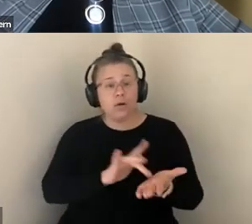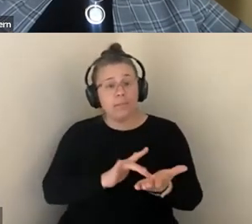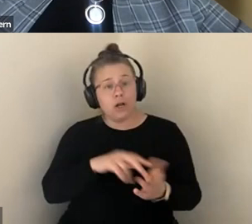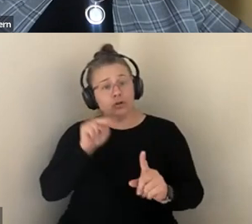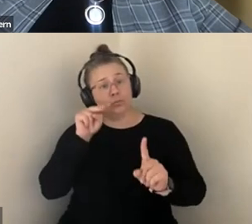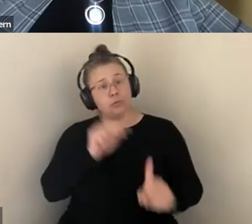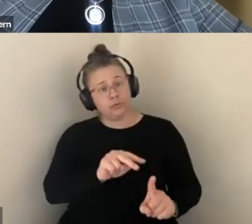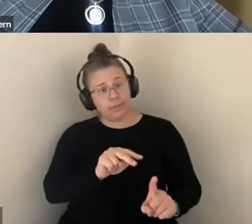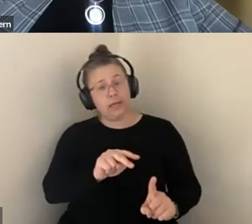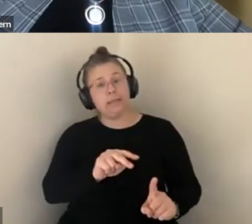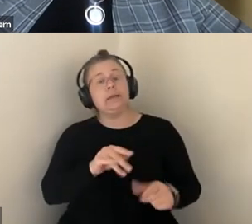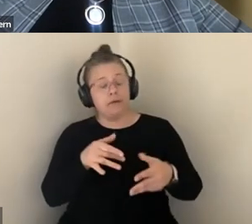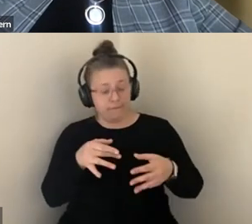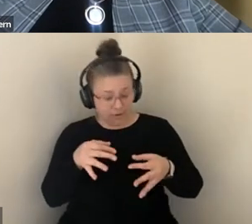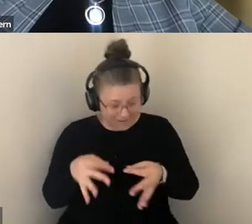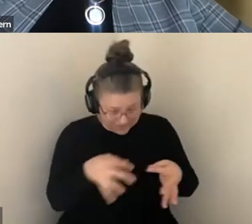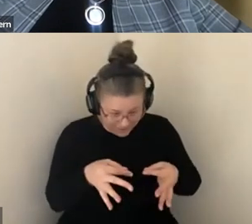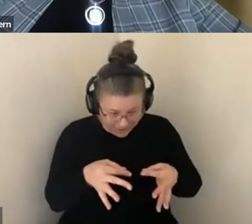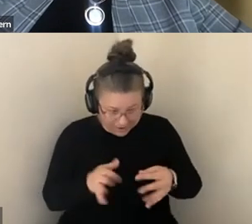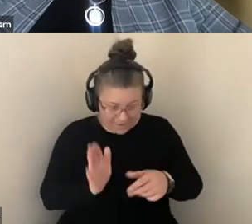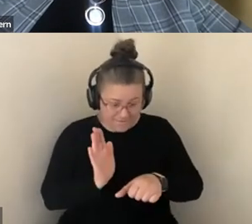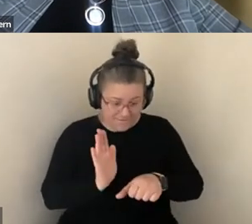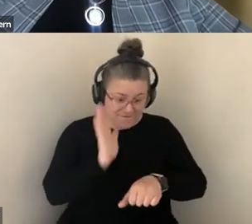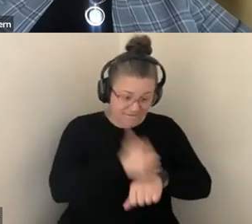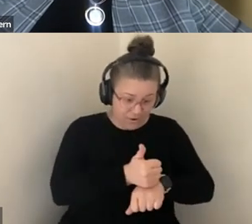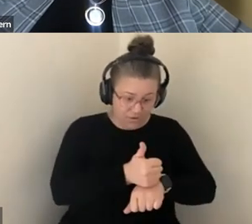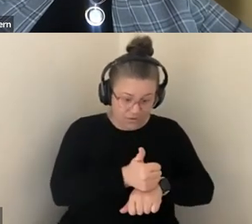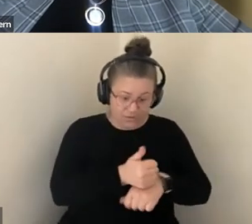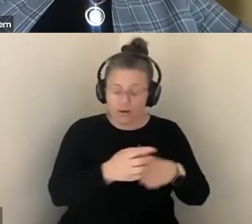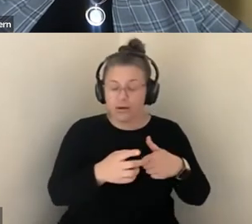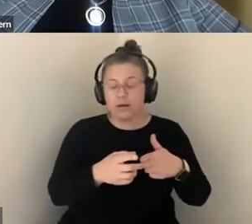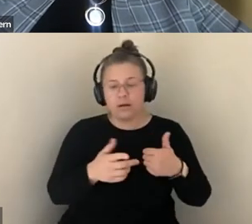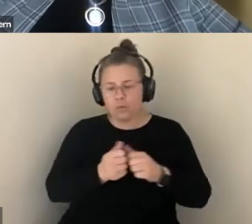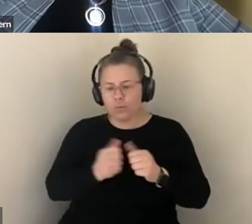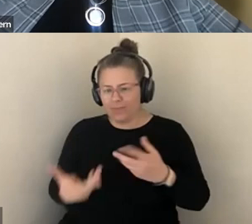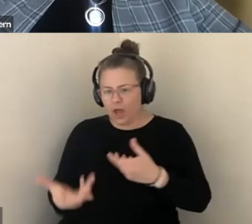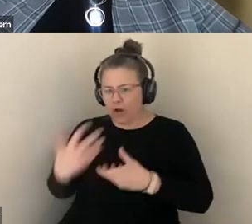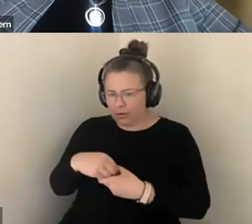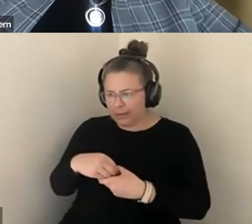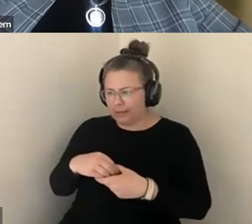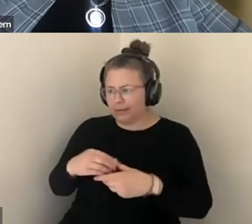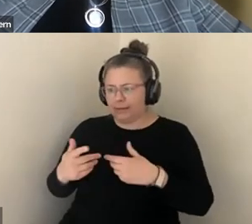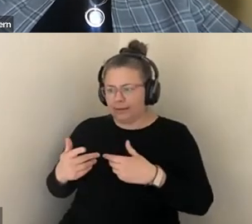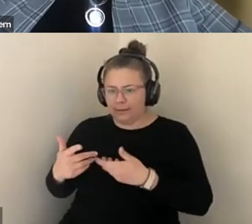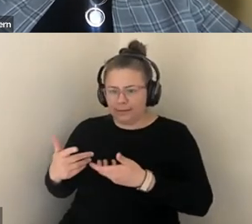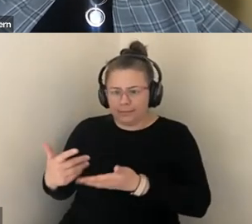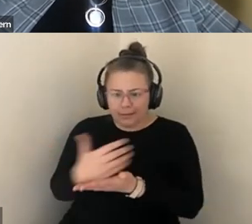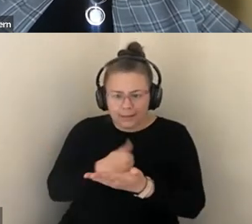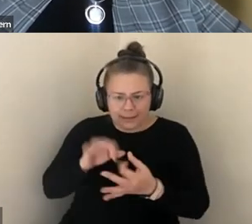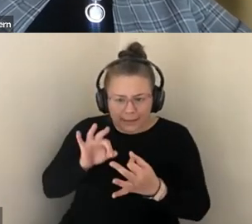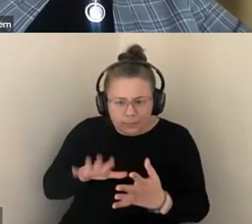doesn't allow for the kind of input, communication, and trust that would be needed. And I know there are many folks working on this, and there was a